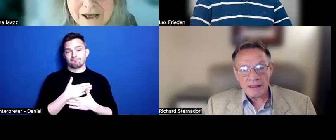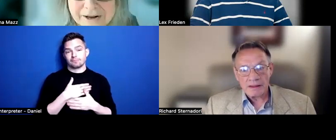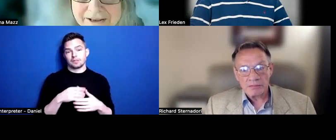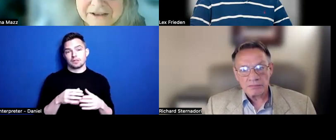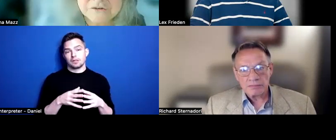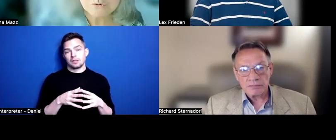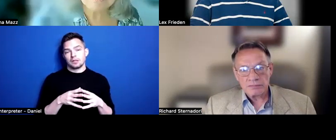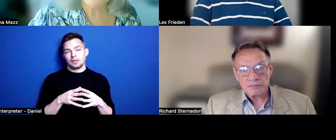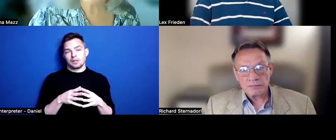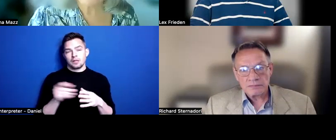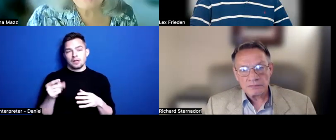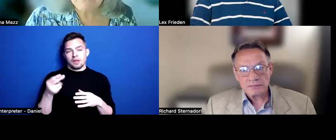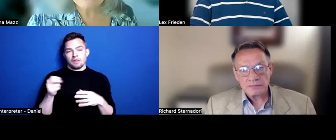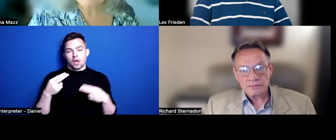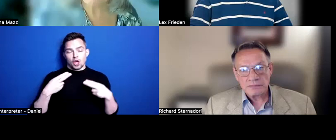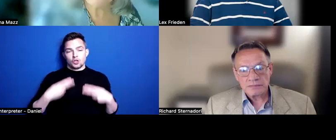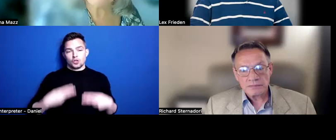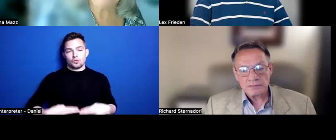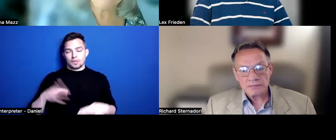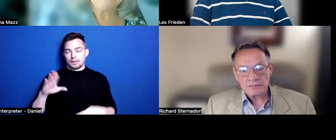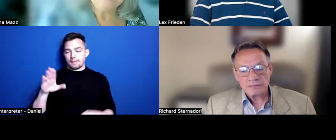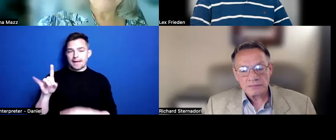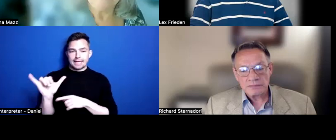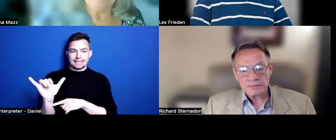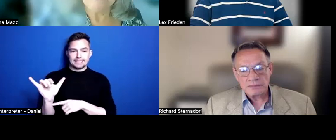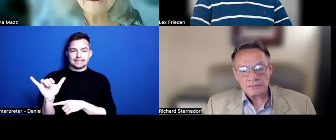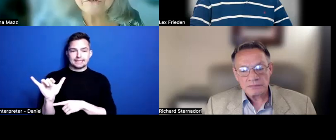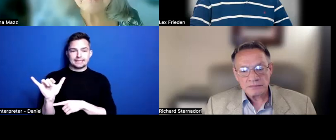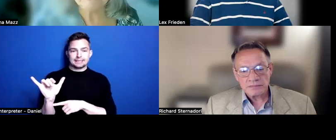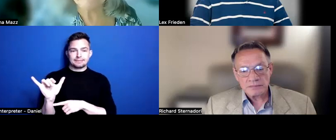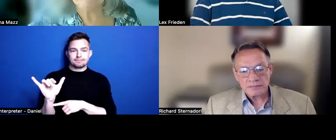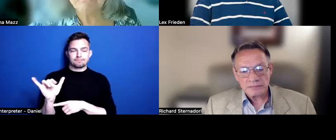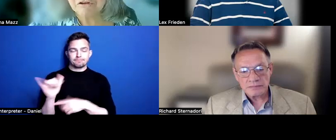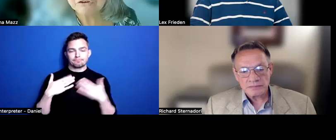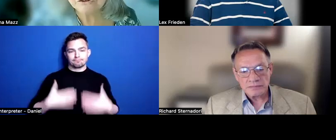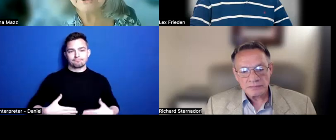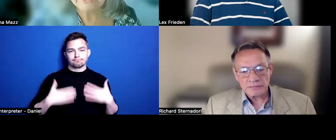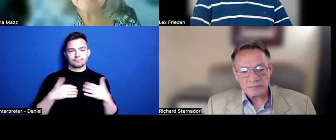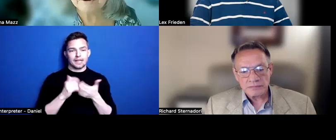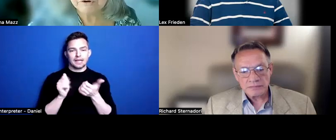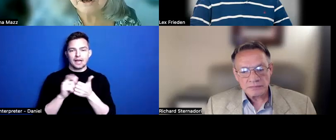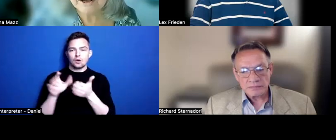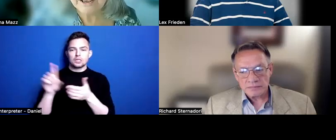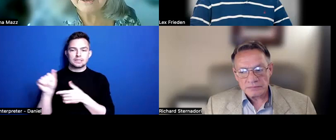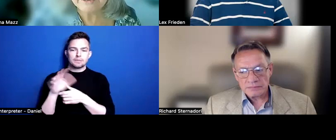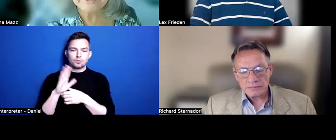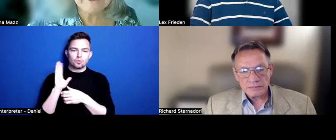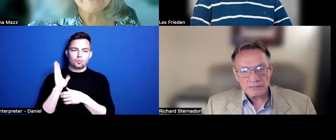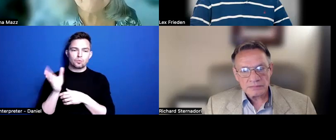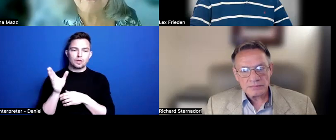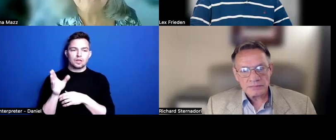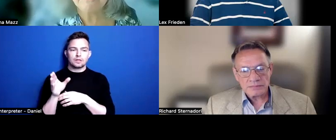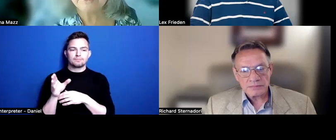the human body and to appreciate how a human being with a disability will function in a building.